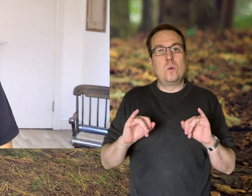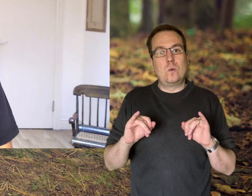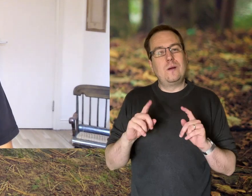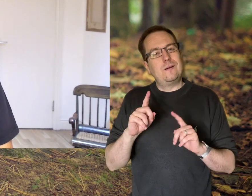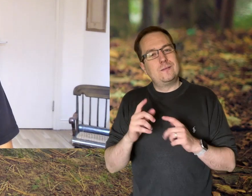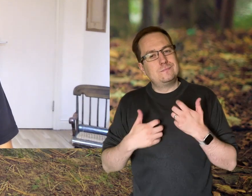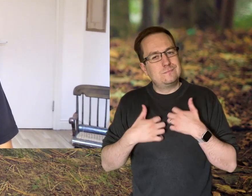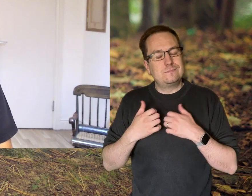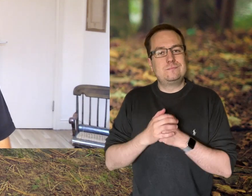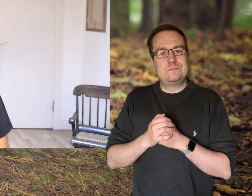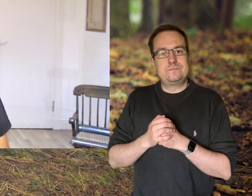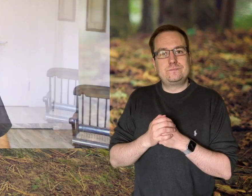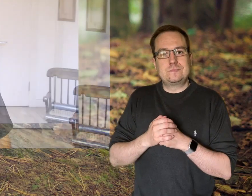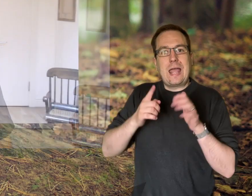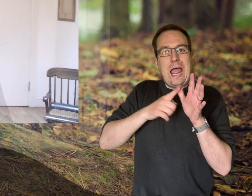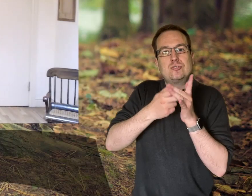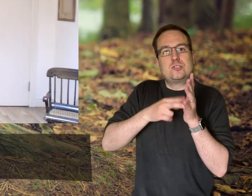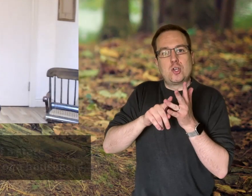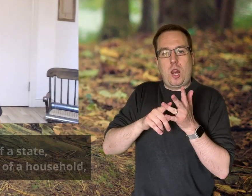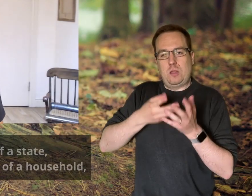disastrous. Aristotle said this: